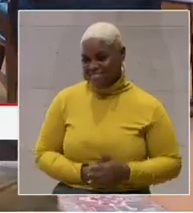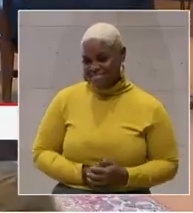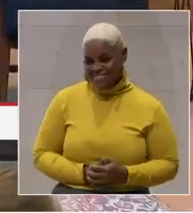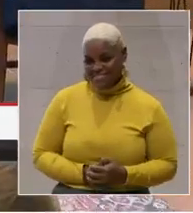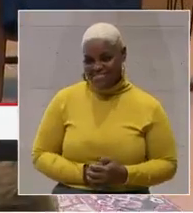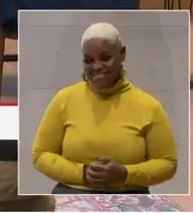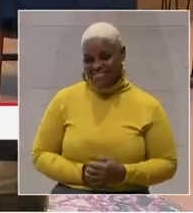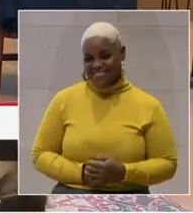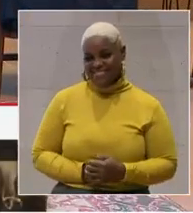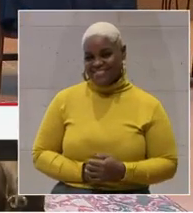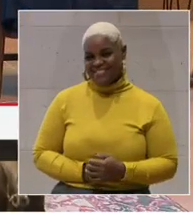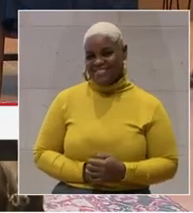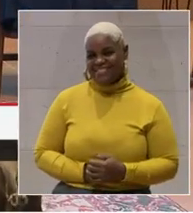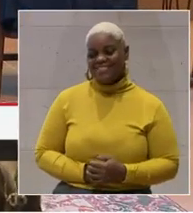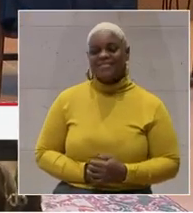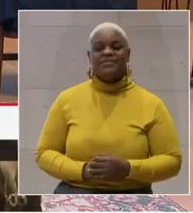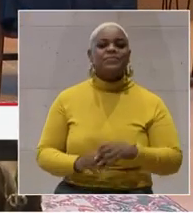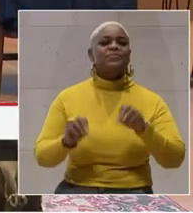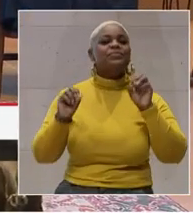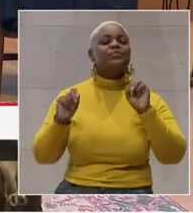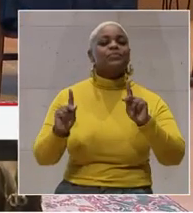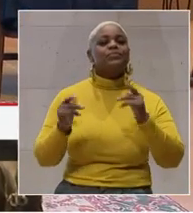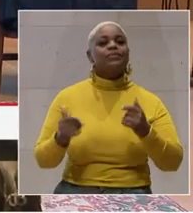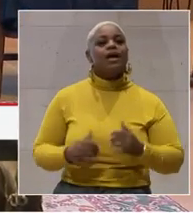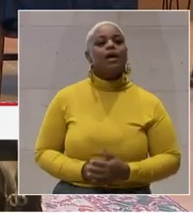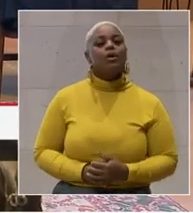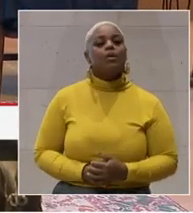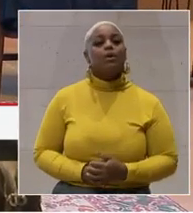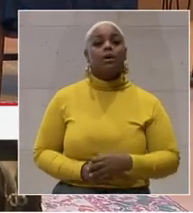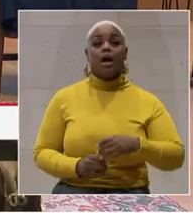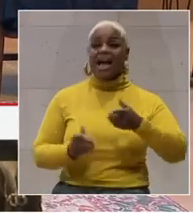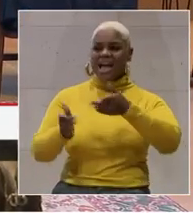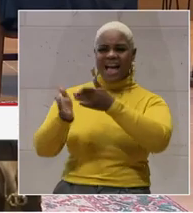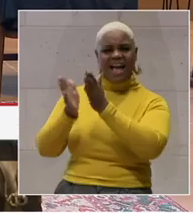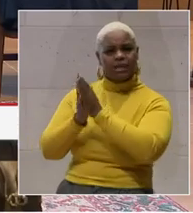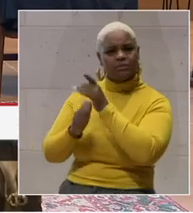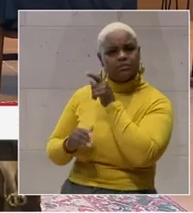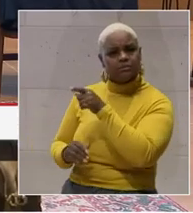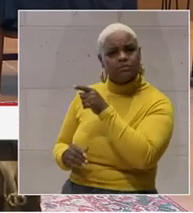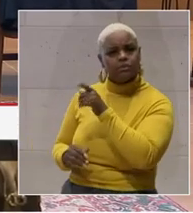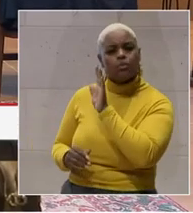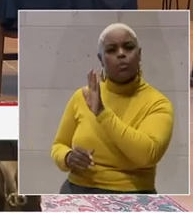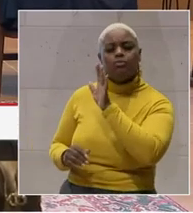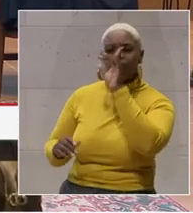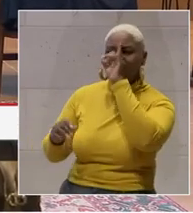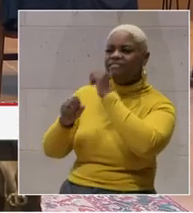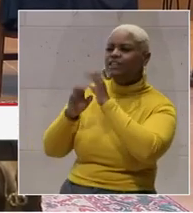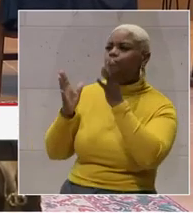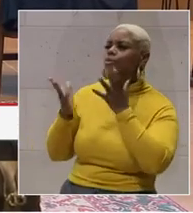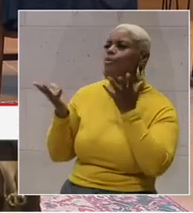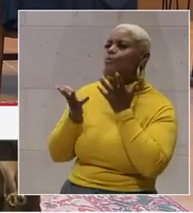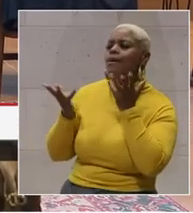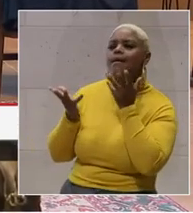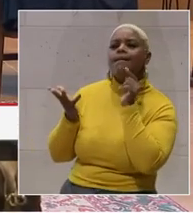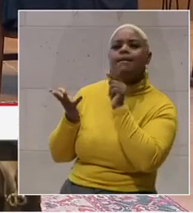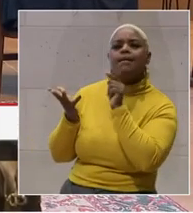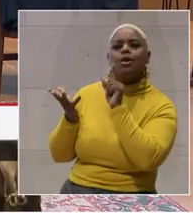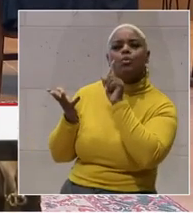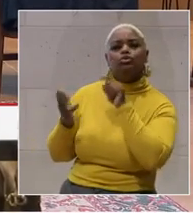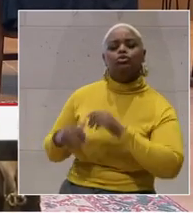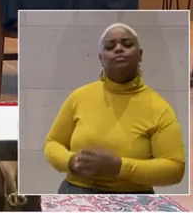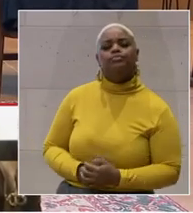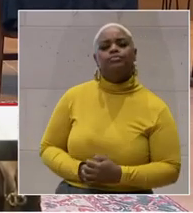let me ask an inspirational global question. And what's your